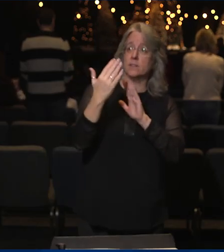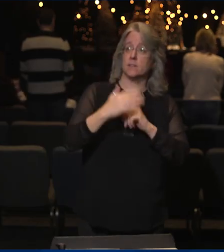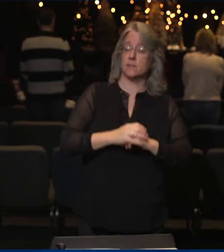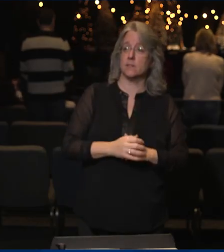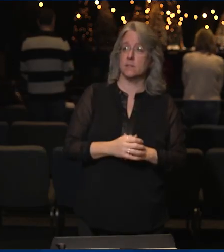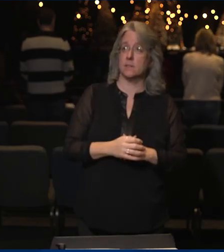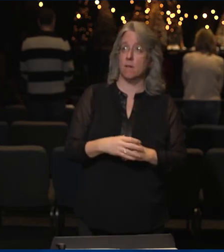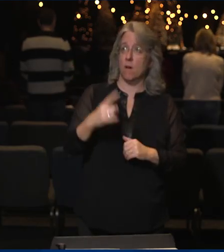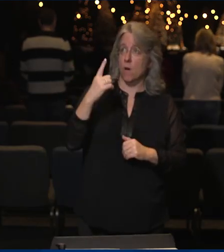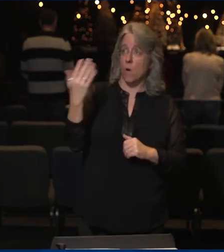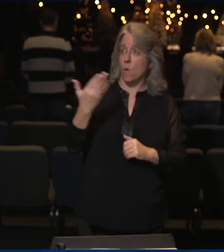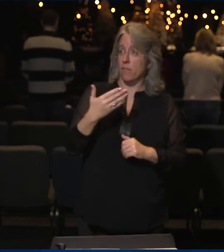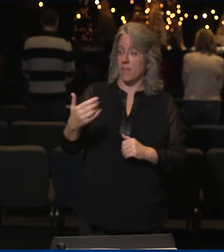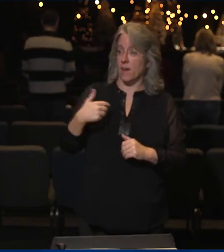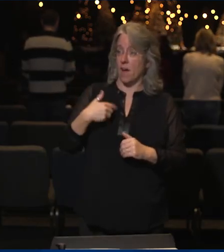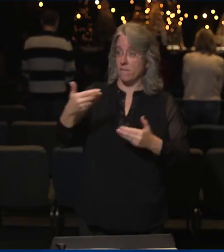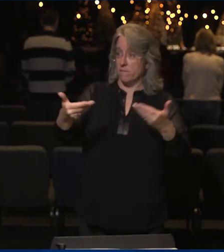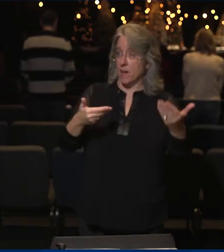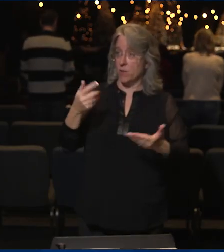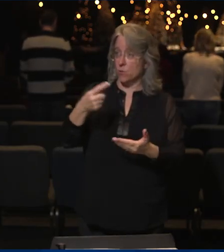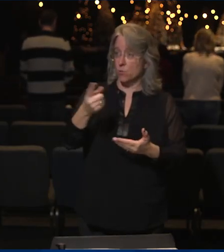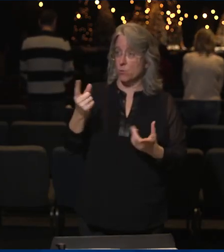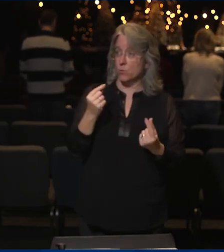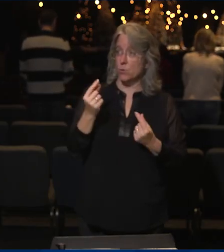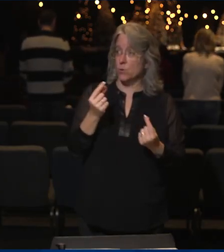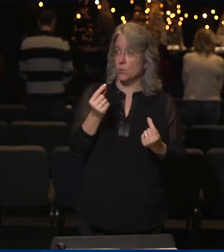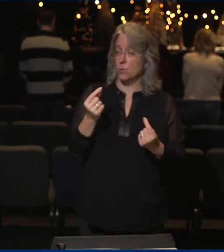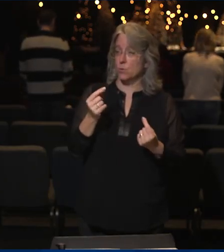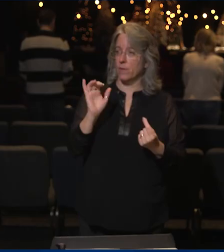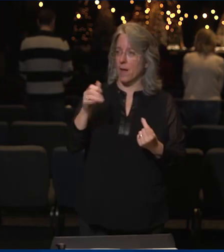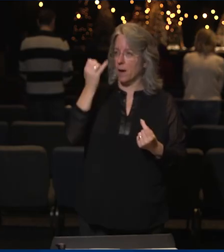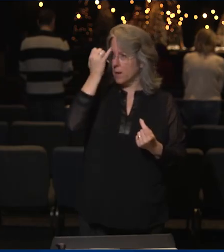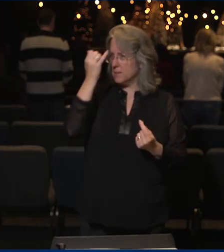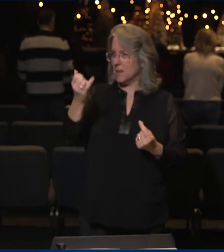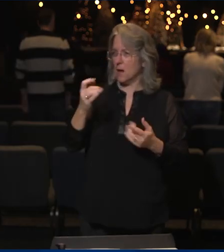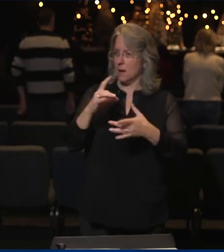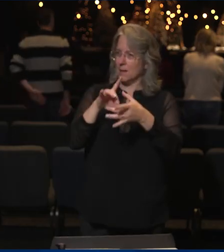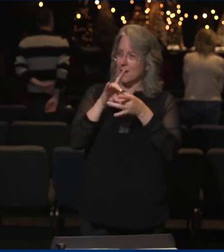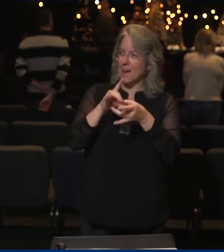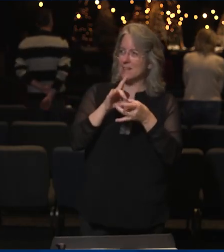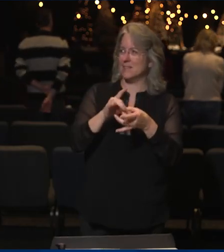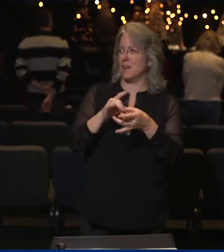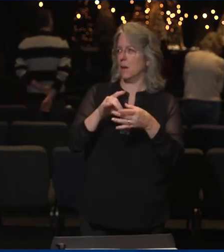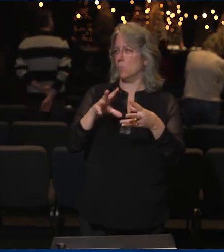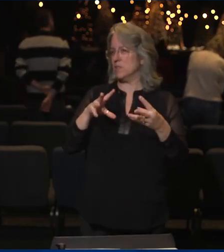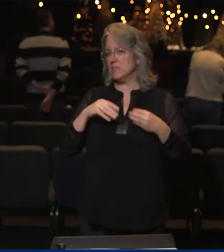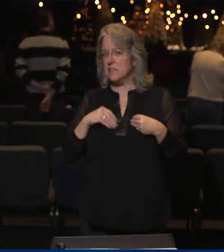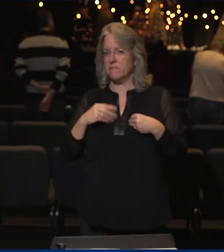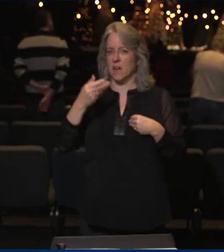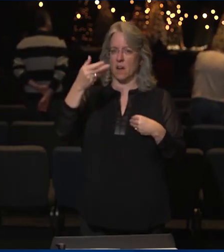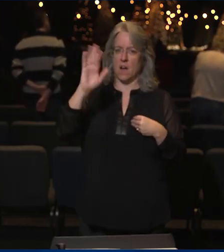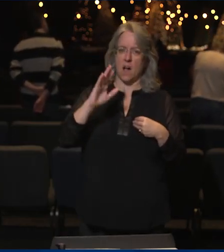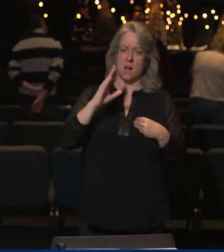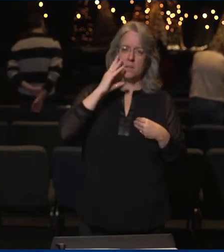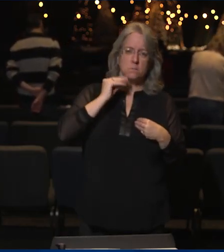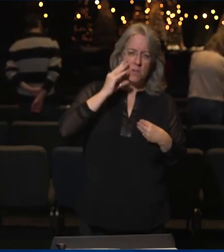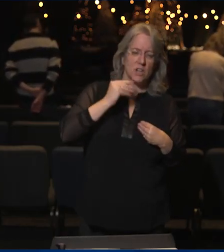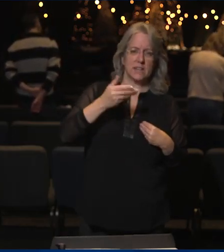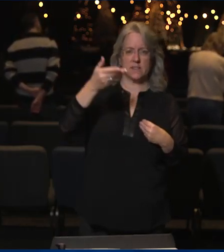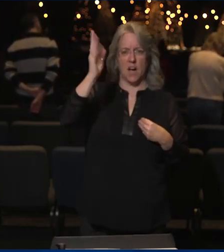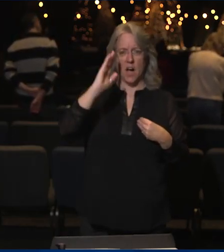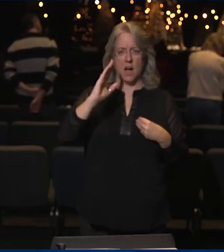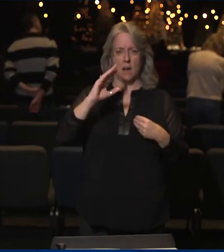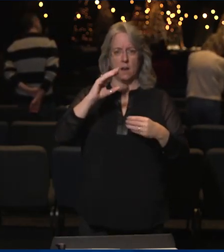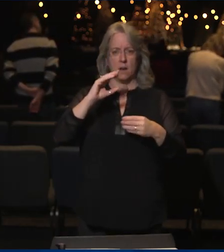if you struggle with this idea of like connecting with God, receiving God, experiencing God in the